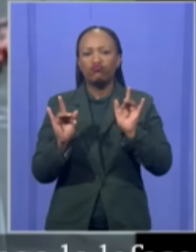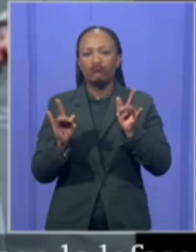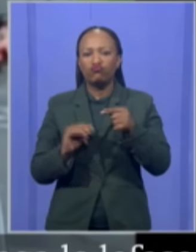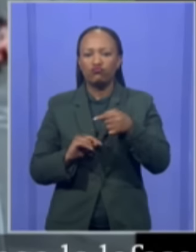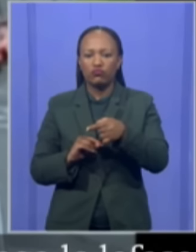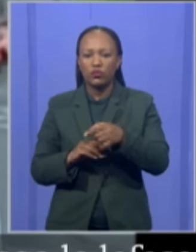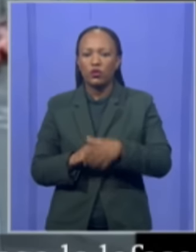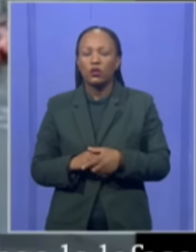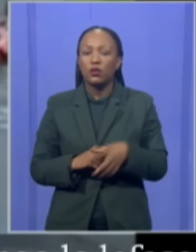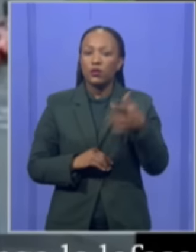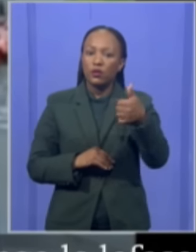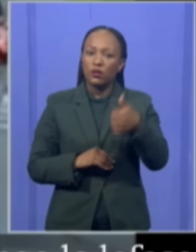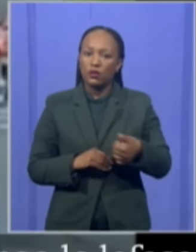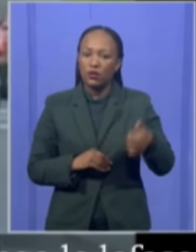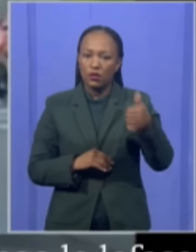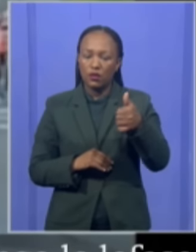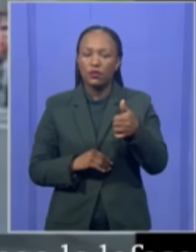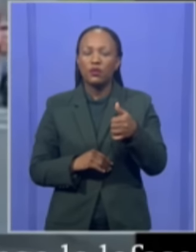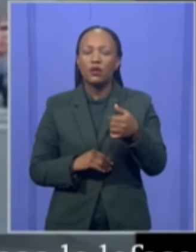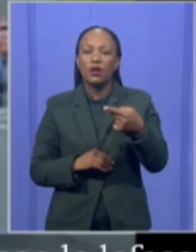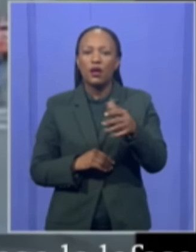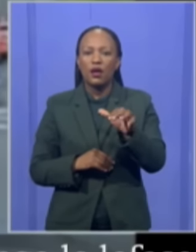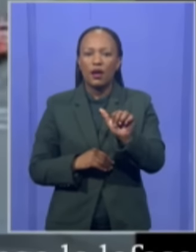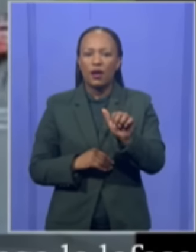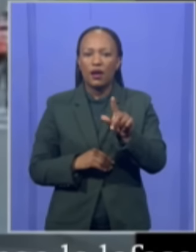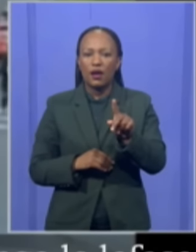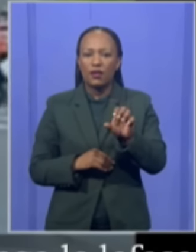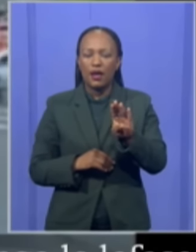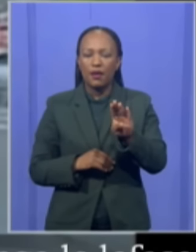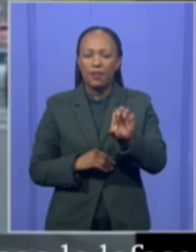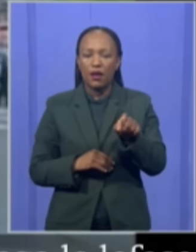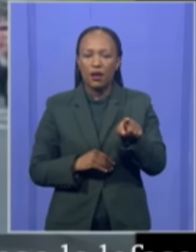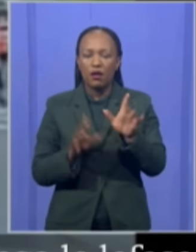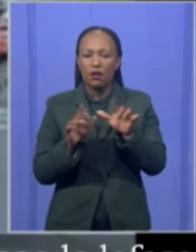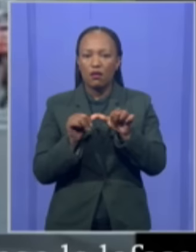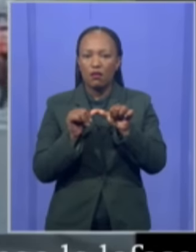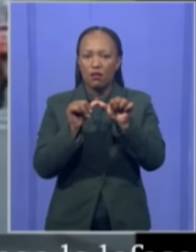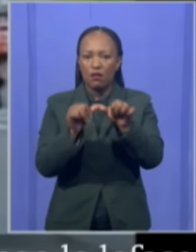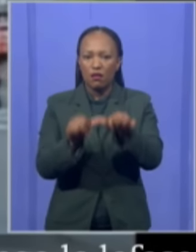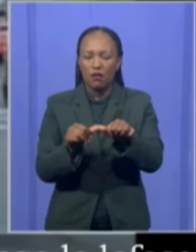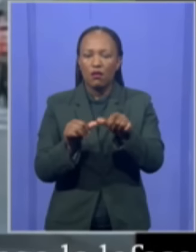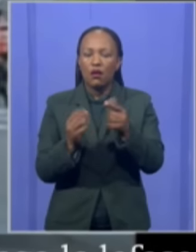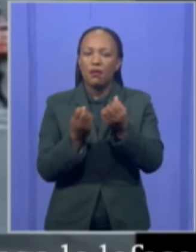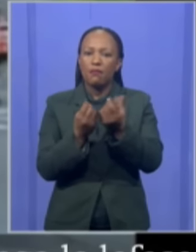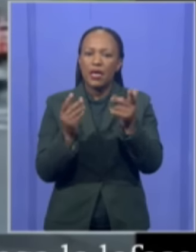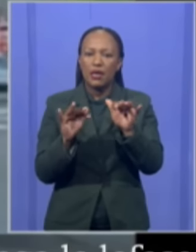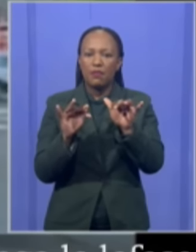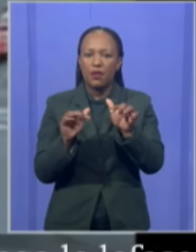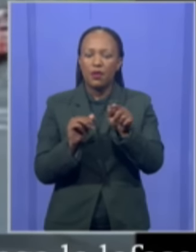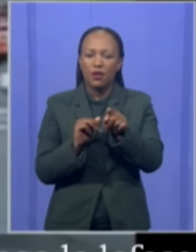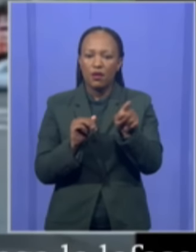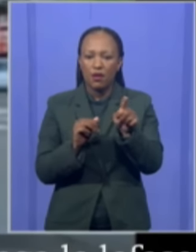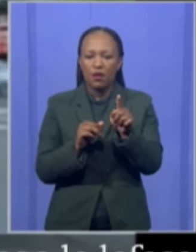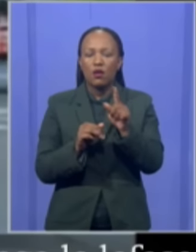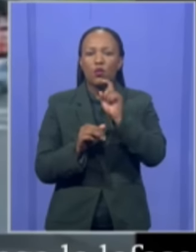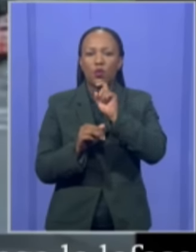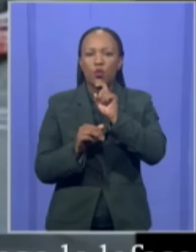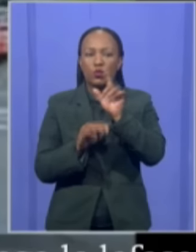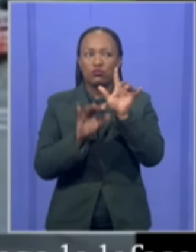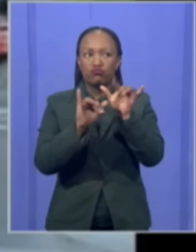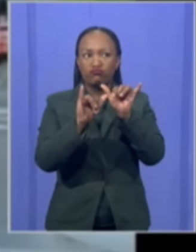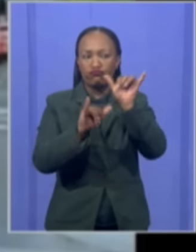Jeff Radebe o re mmušo wa Afrika Borwa o tla tšwela pele go kgonthišiša polokego ya diketekete tša batho ba šomišago difofane tšatši